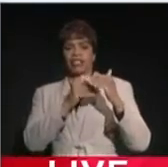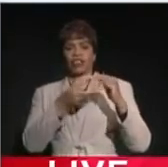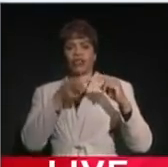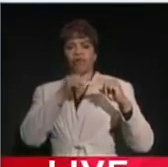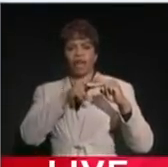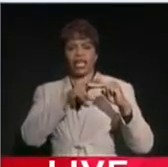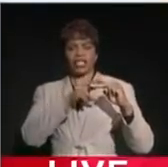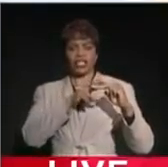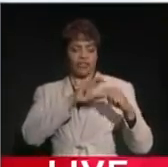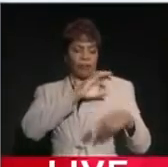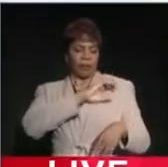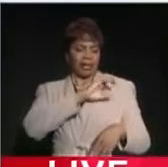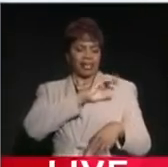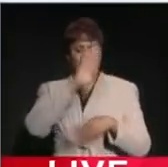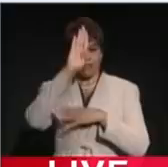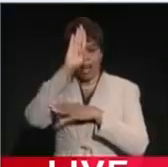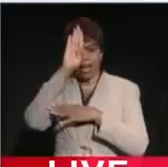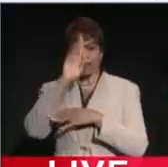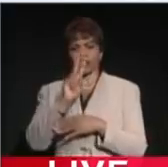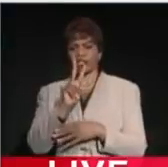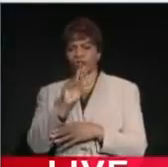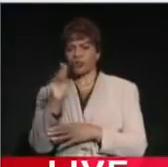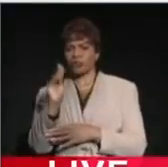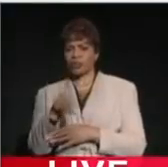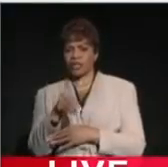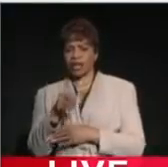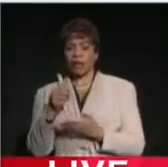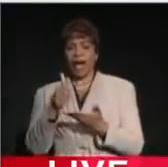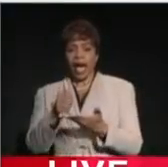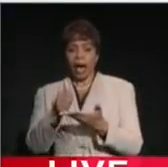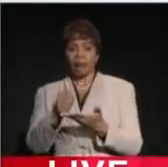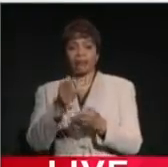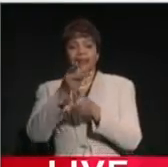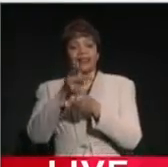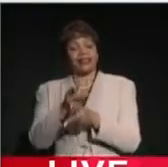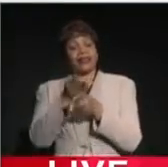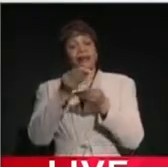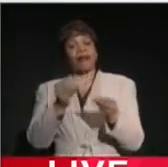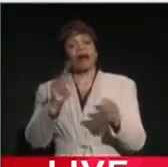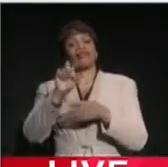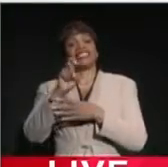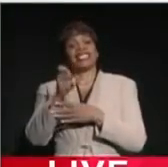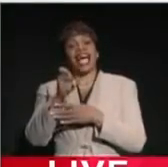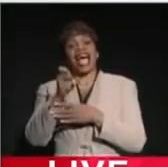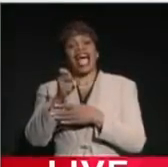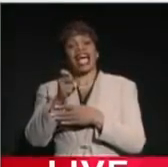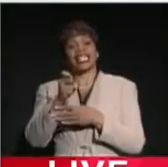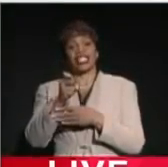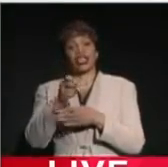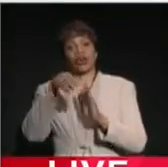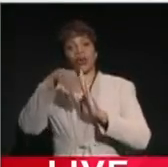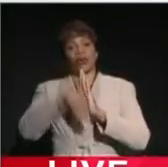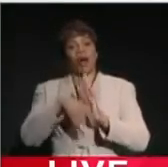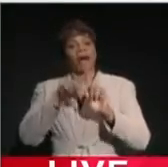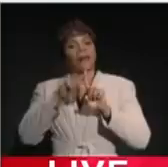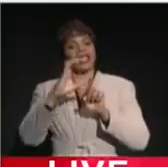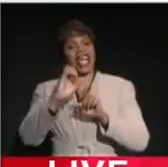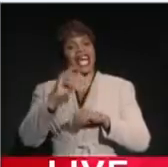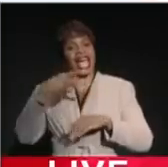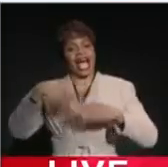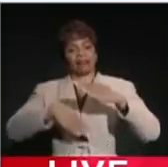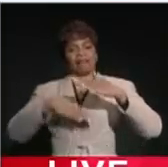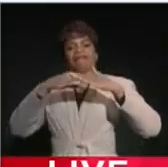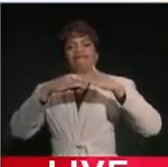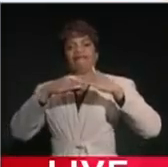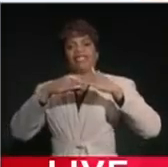to 2%, which then helps keep property taxes down. That cap is due to expire at the end of this year.